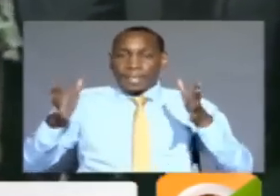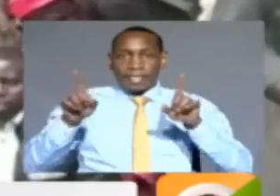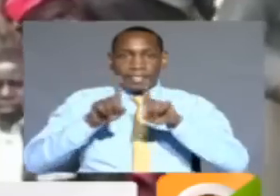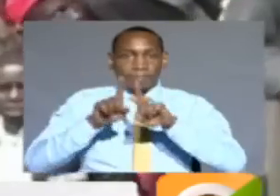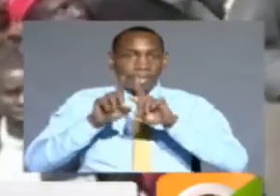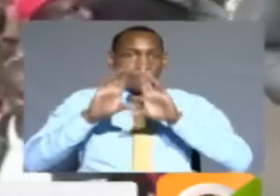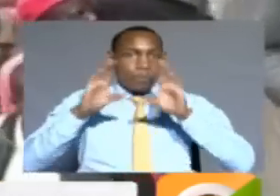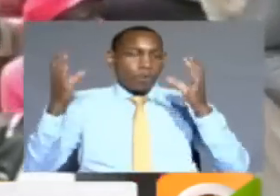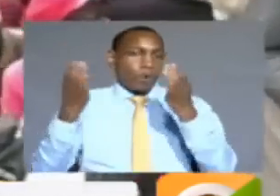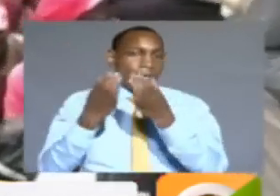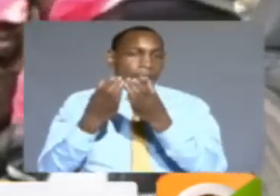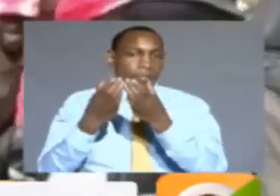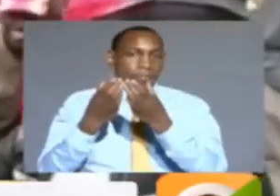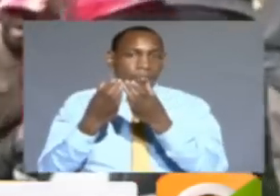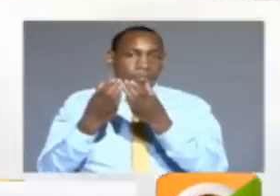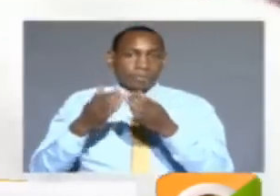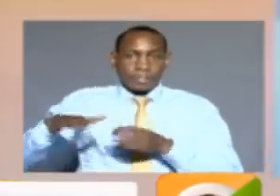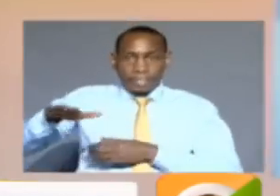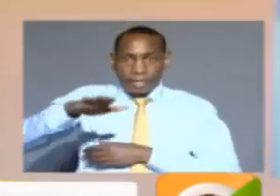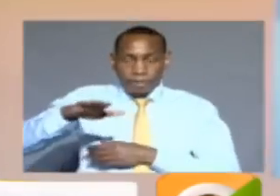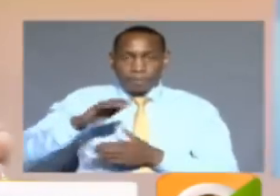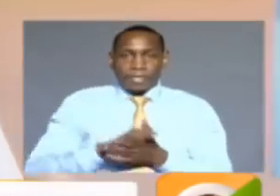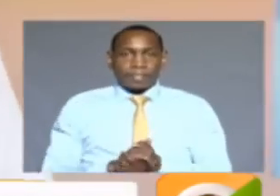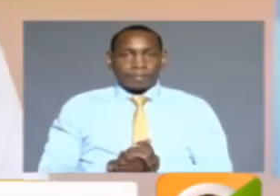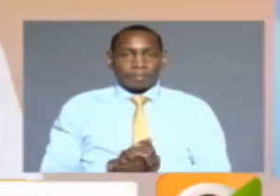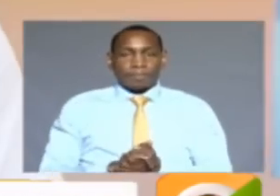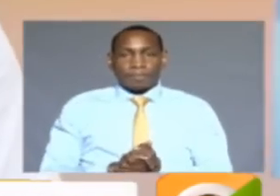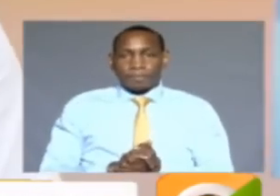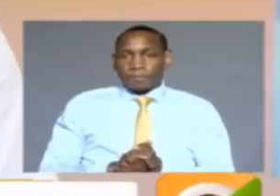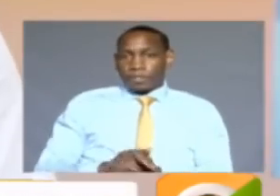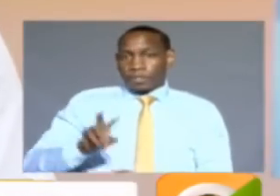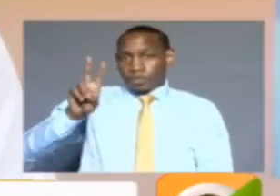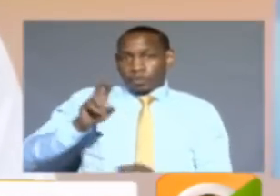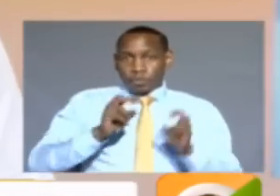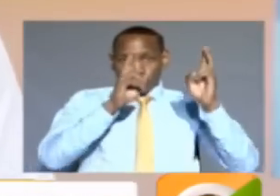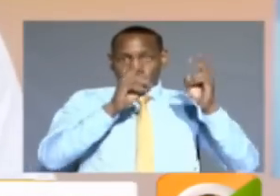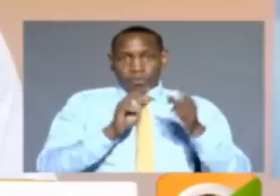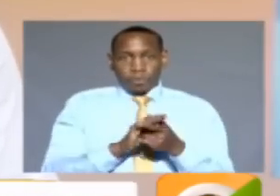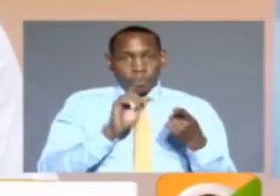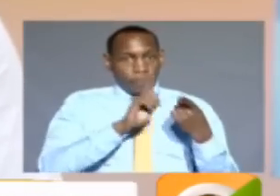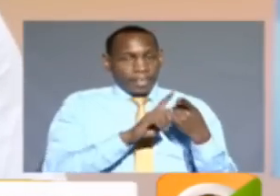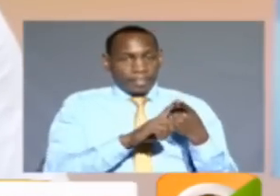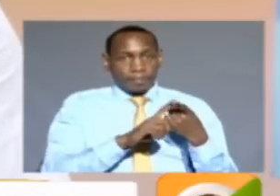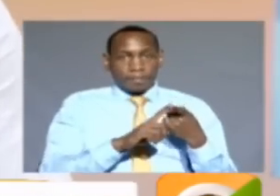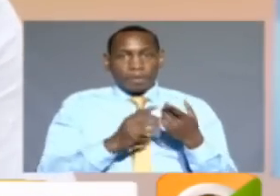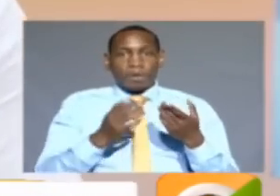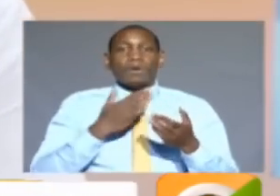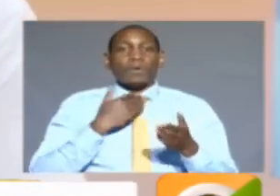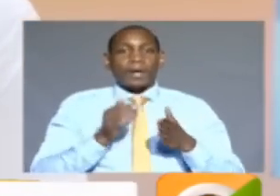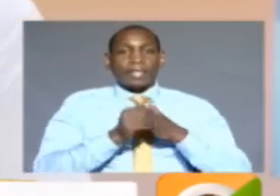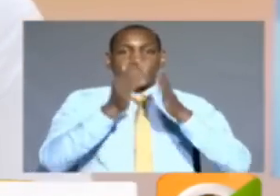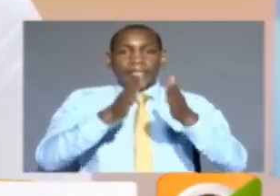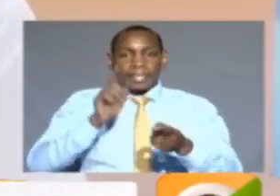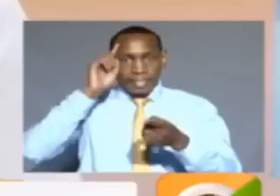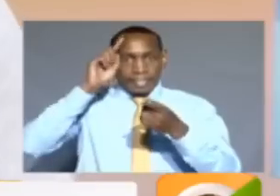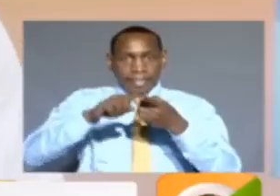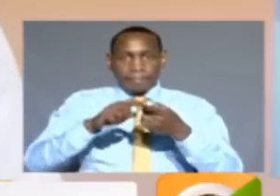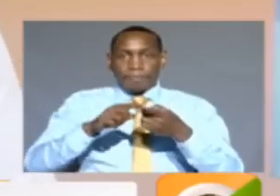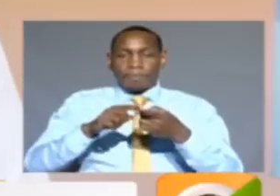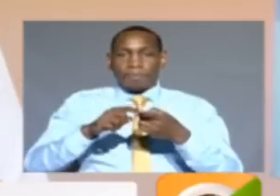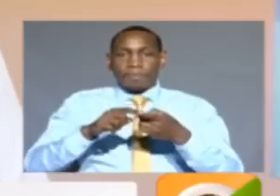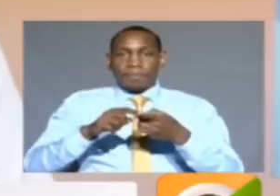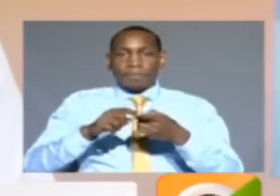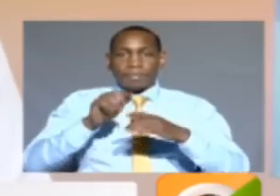increasingly globalized environment. I think two things. We need leaders who aspire to become leaders for good